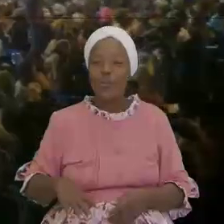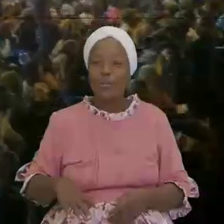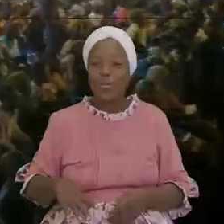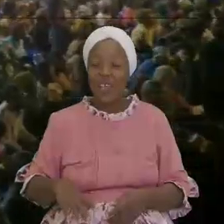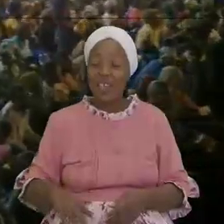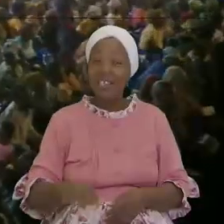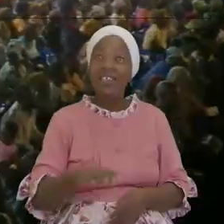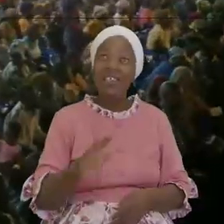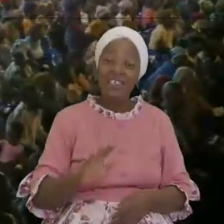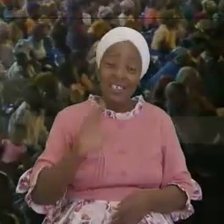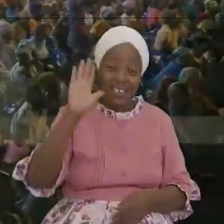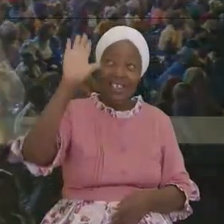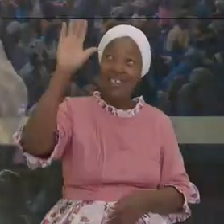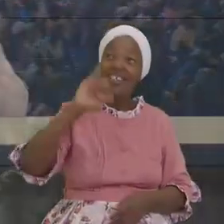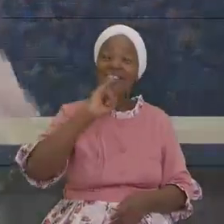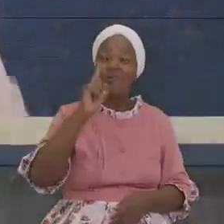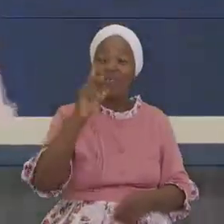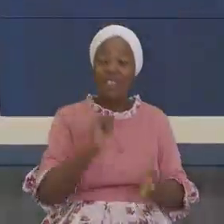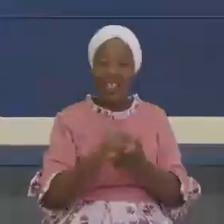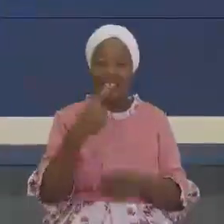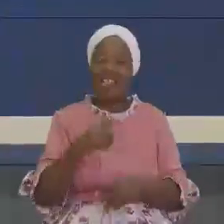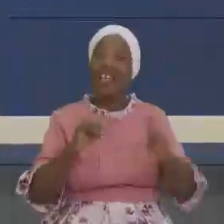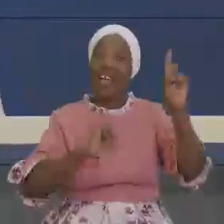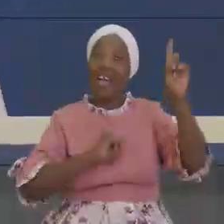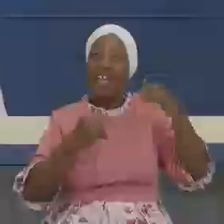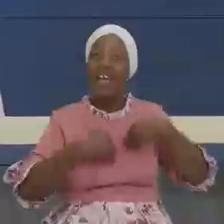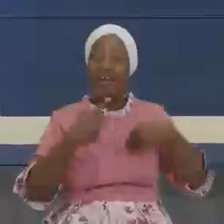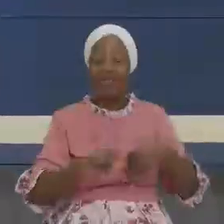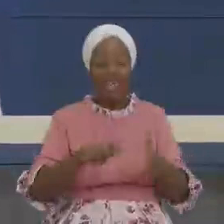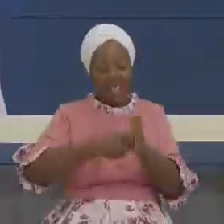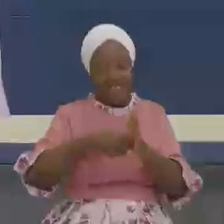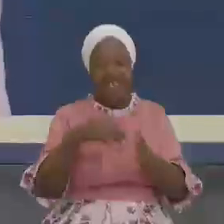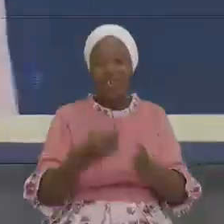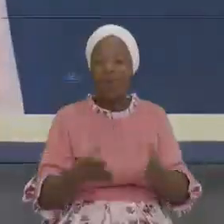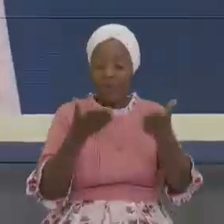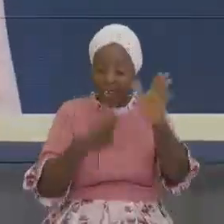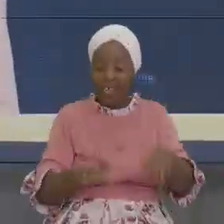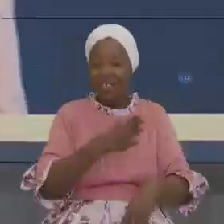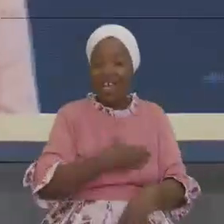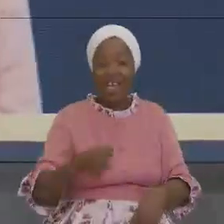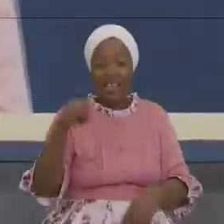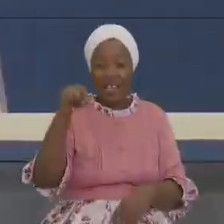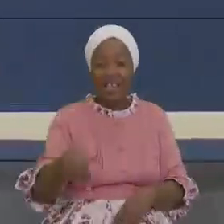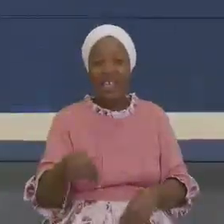It's the one that said, I have the key of death and hell.